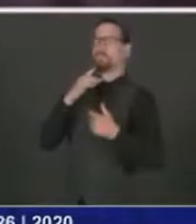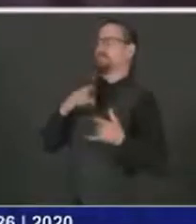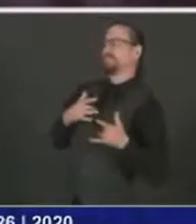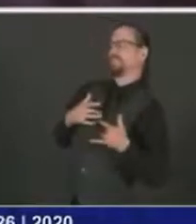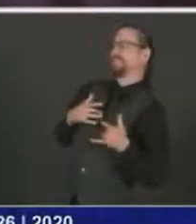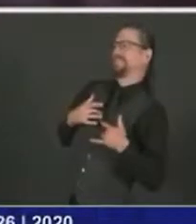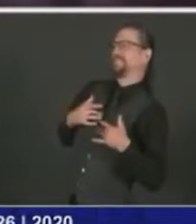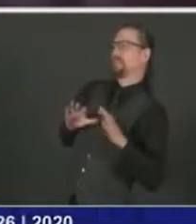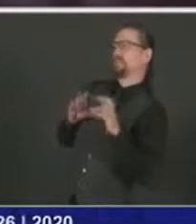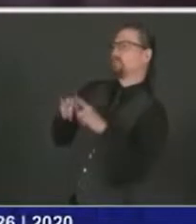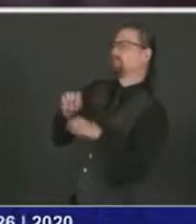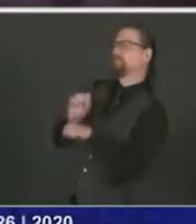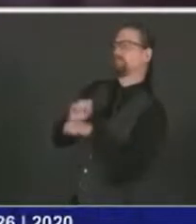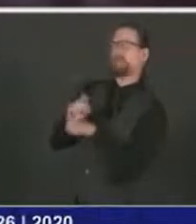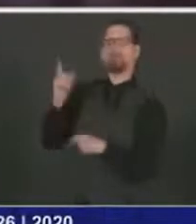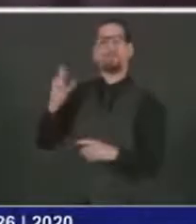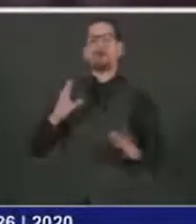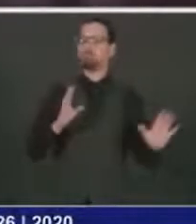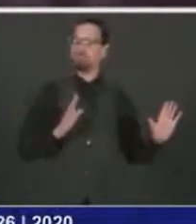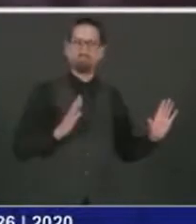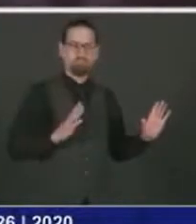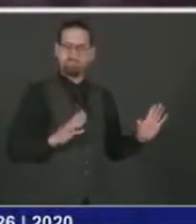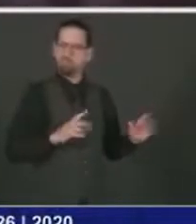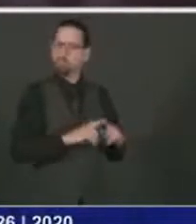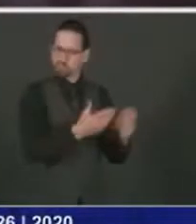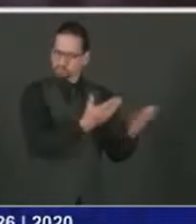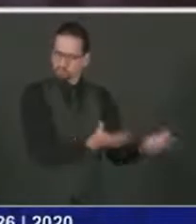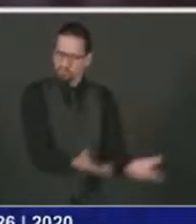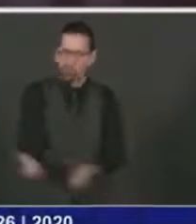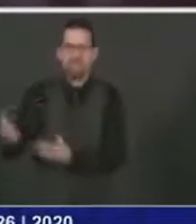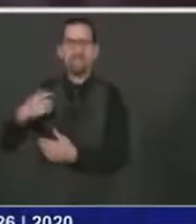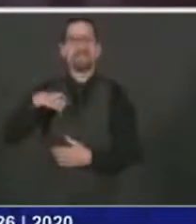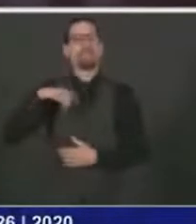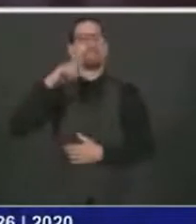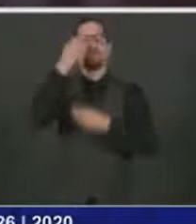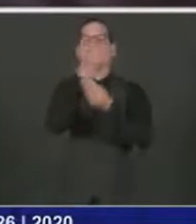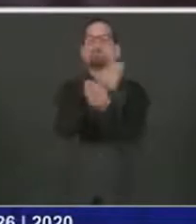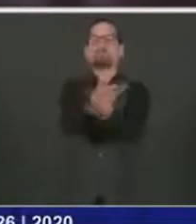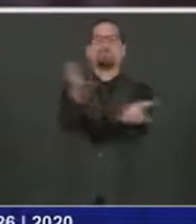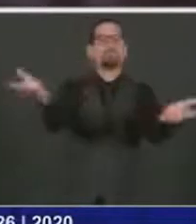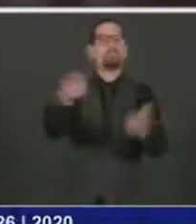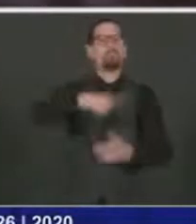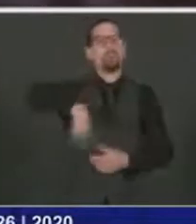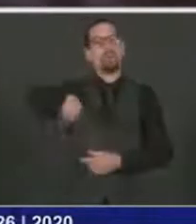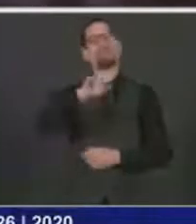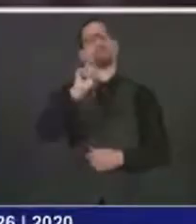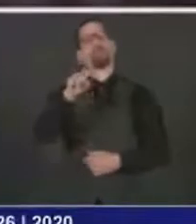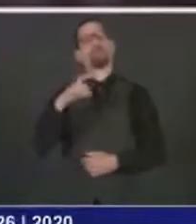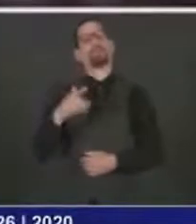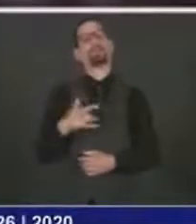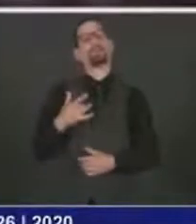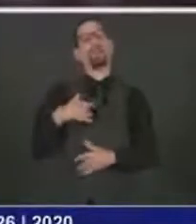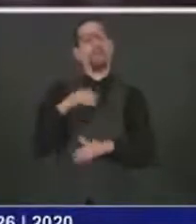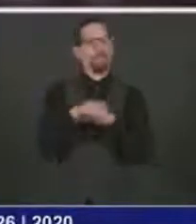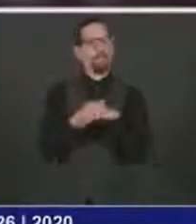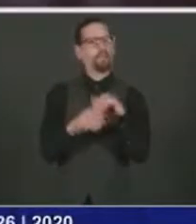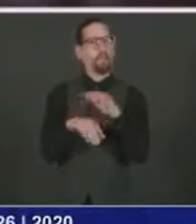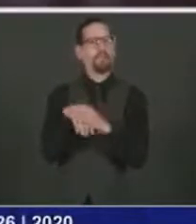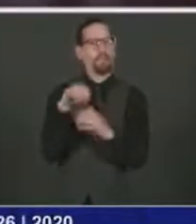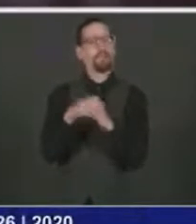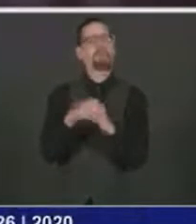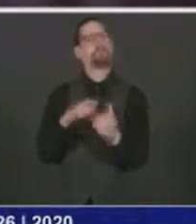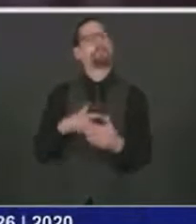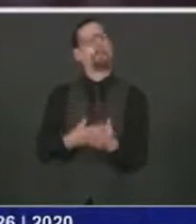back. I'm just sharing with you, you should get some increased confidence because these businesses, large